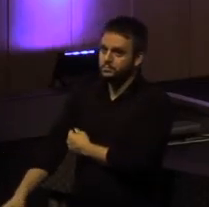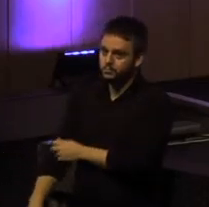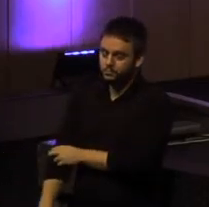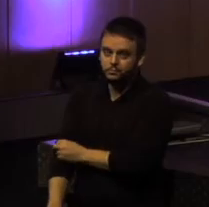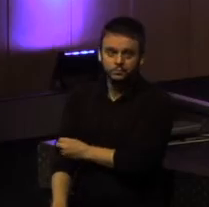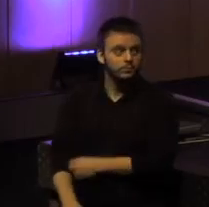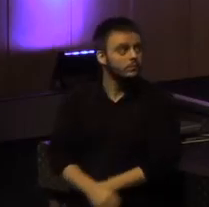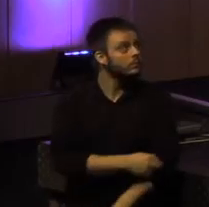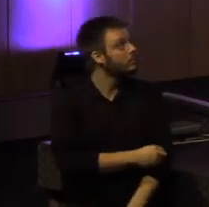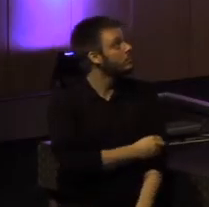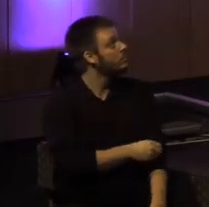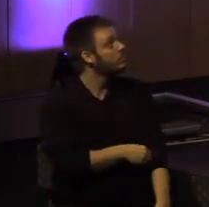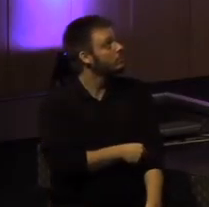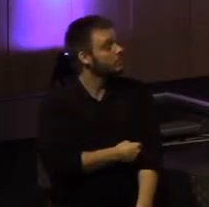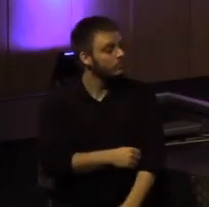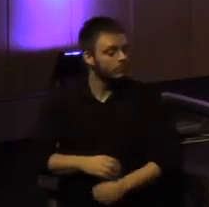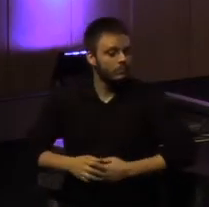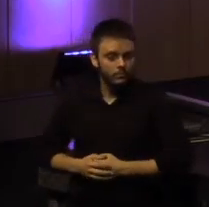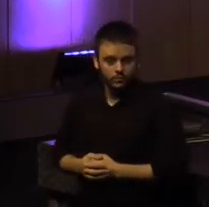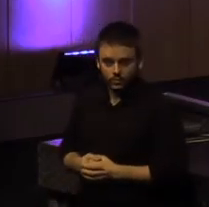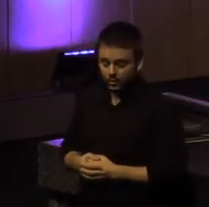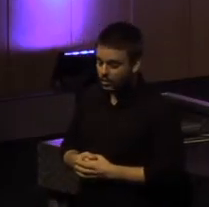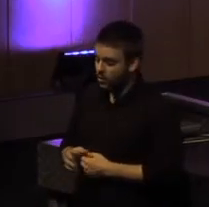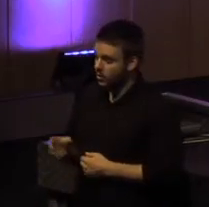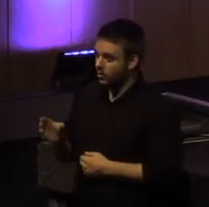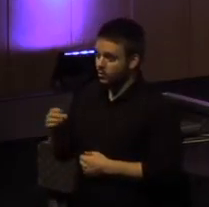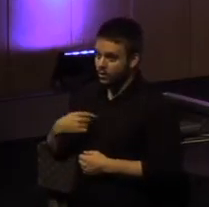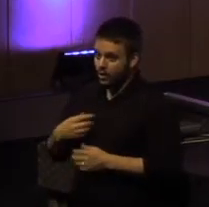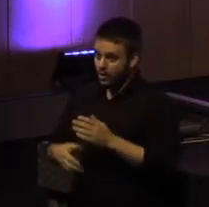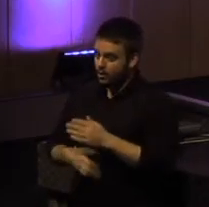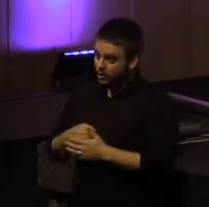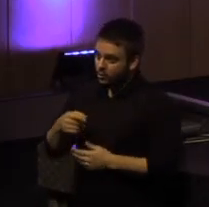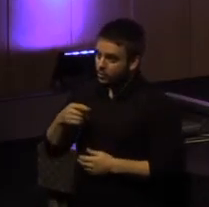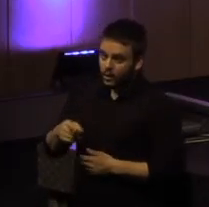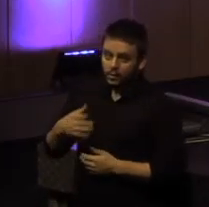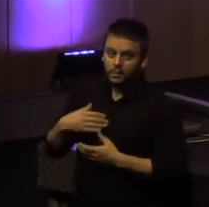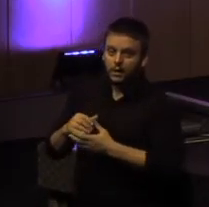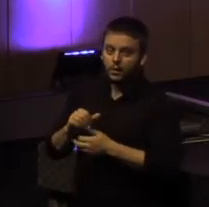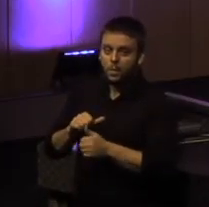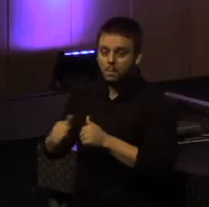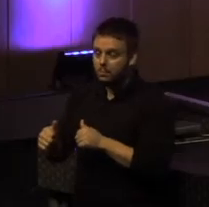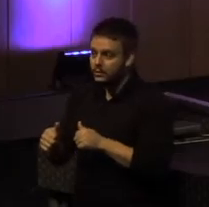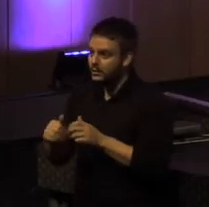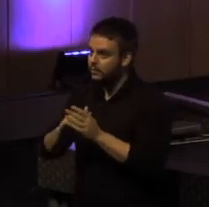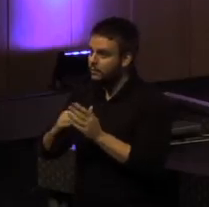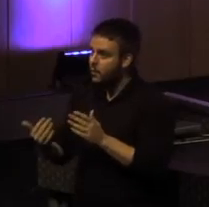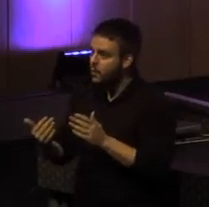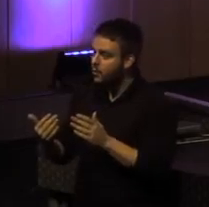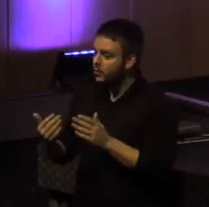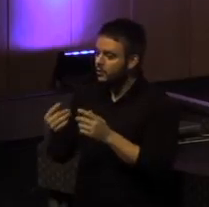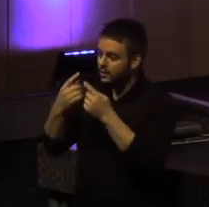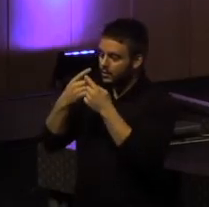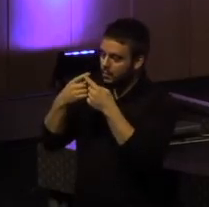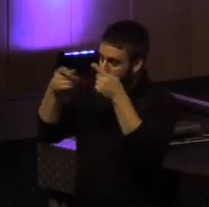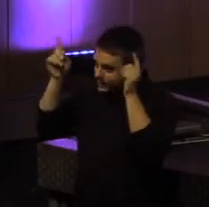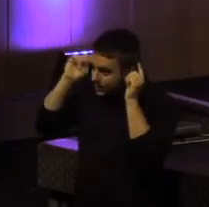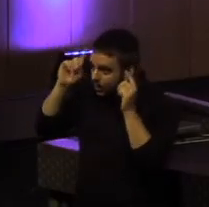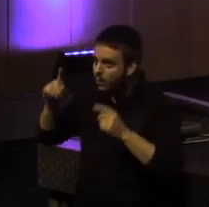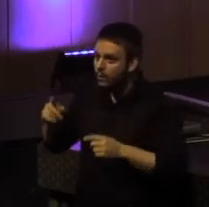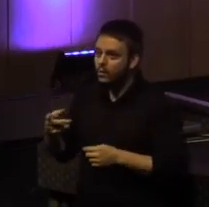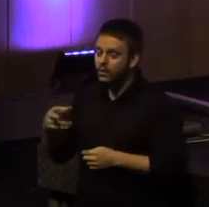this that you see on the screen is a map created by The Guardian, and it's powered the same way that the